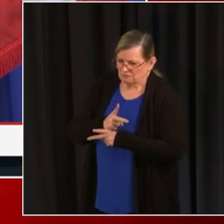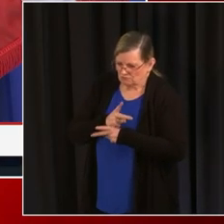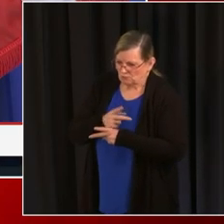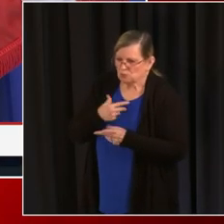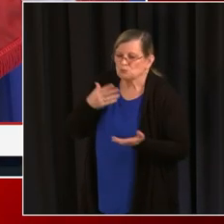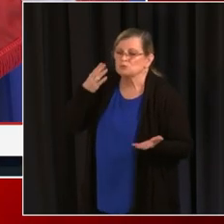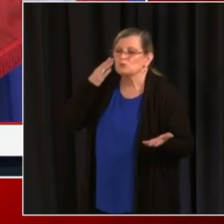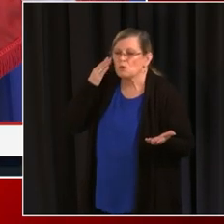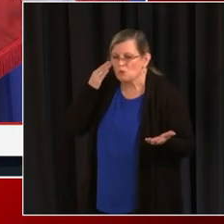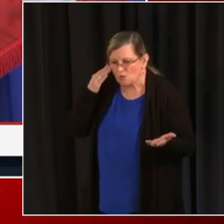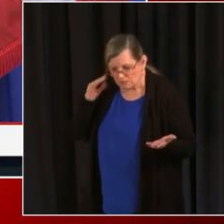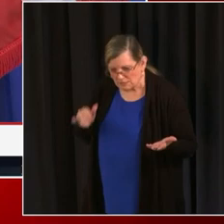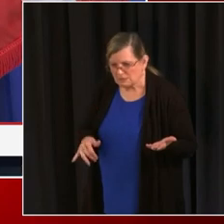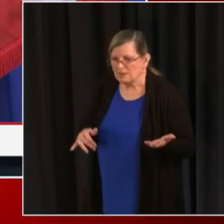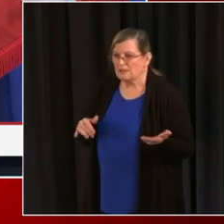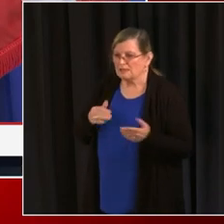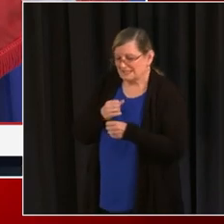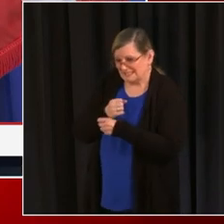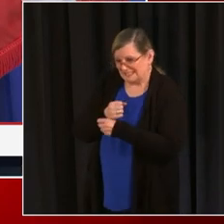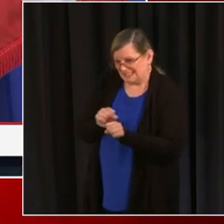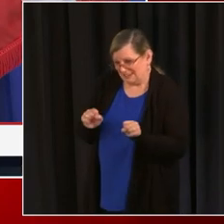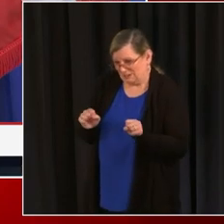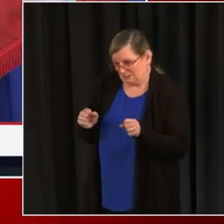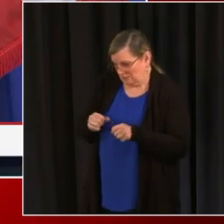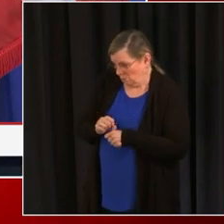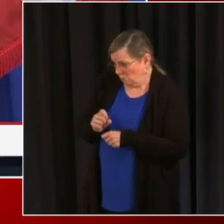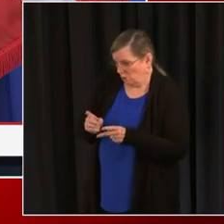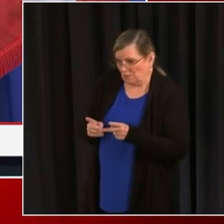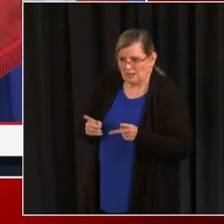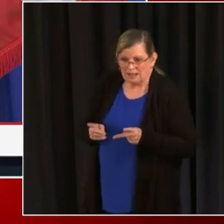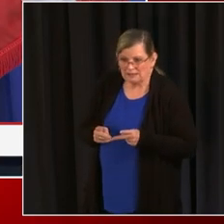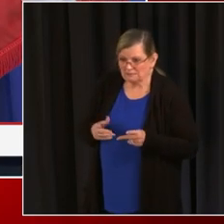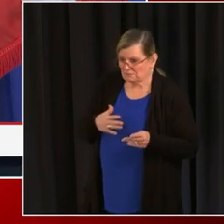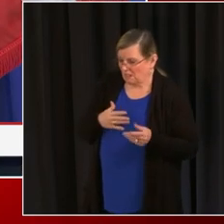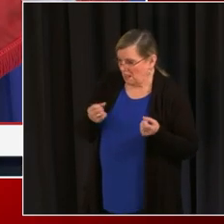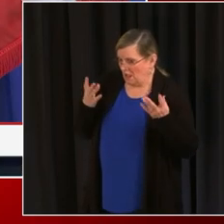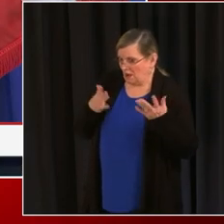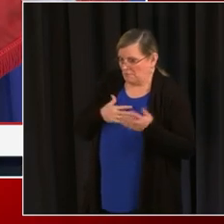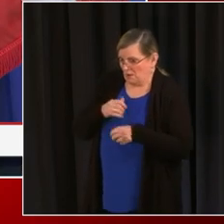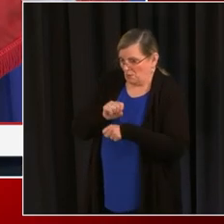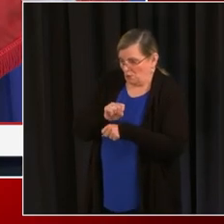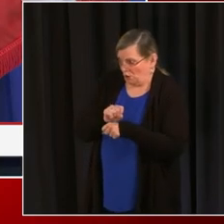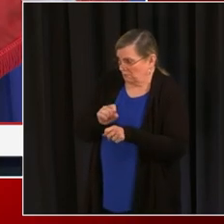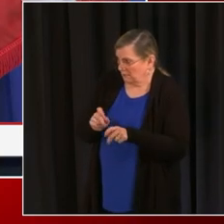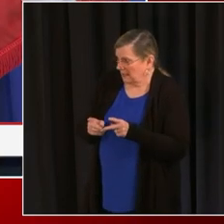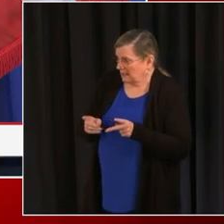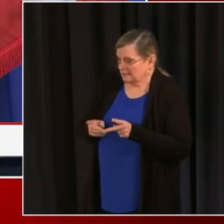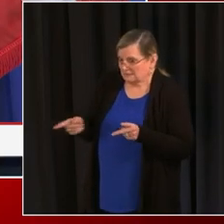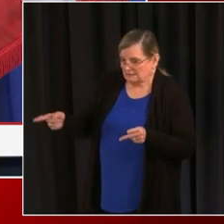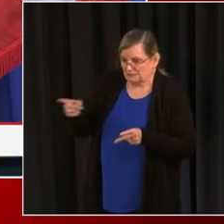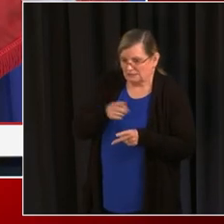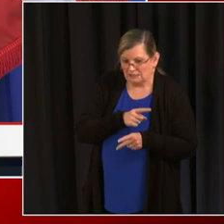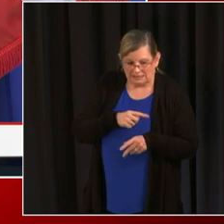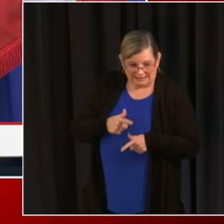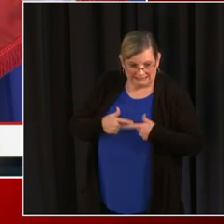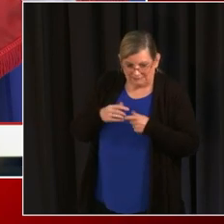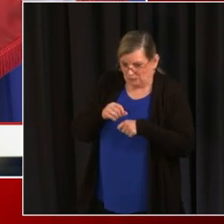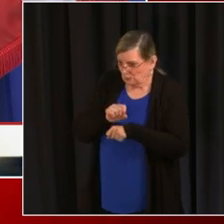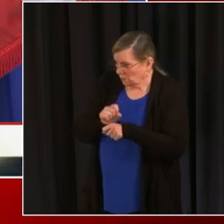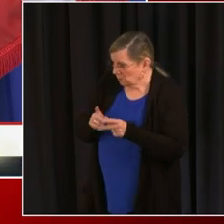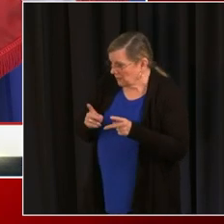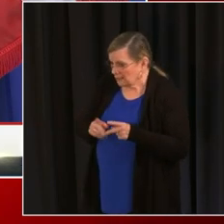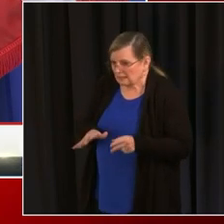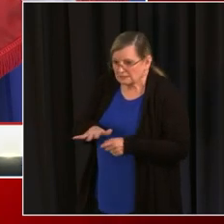know that it is safe to be in workplaces. A lot of my employees are in workplaces and have been in workplaces